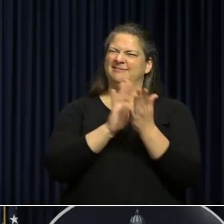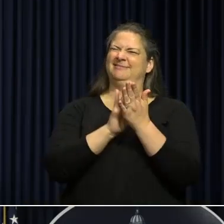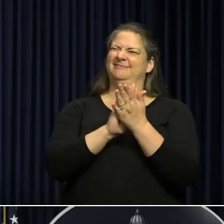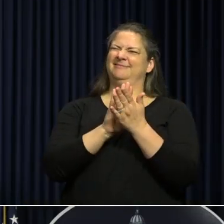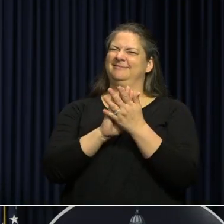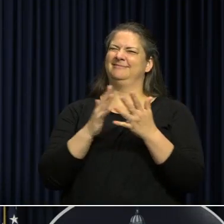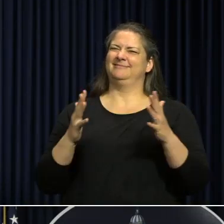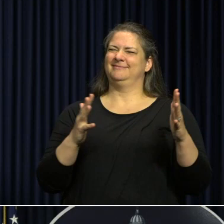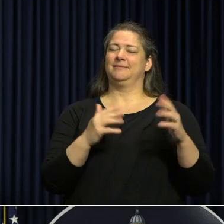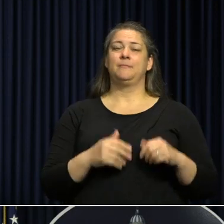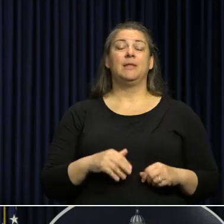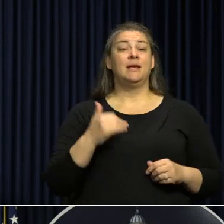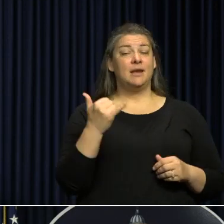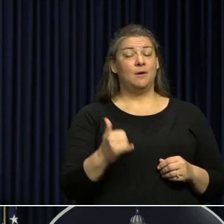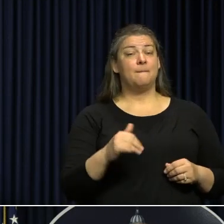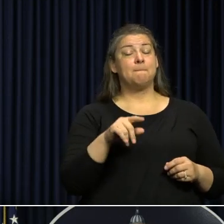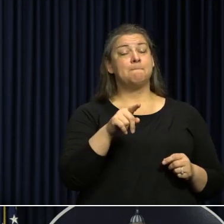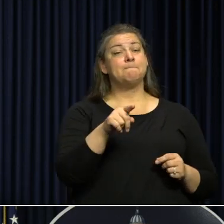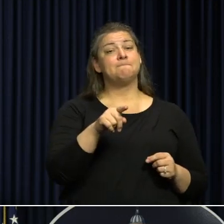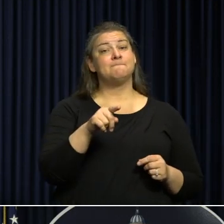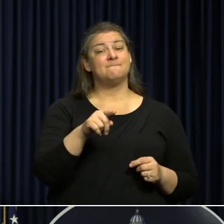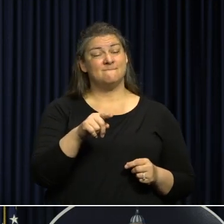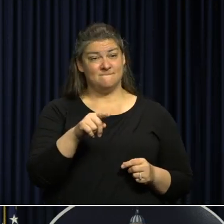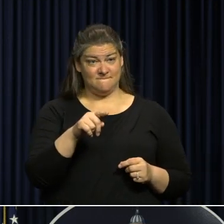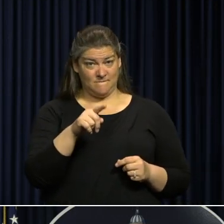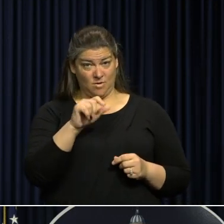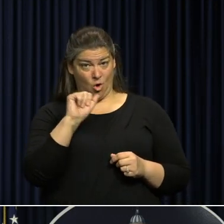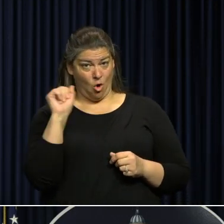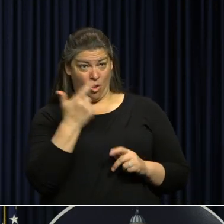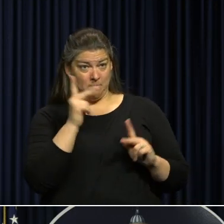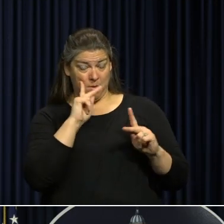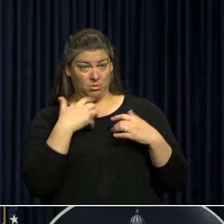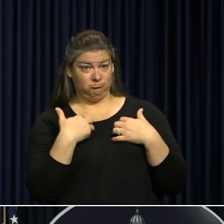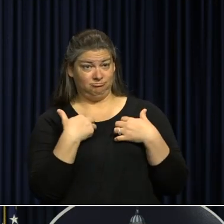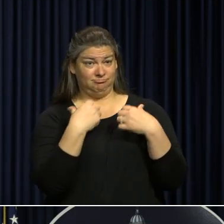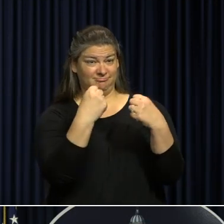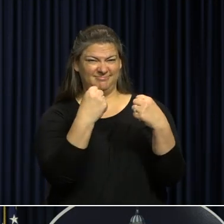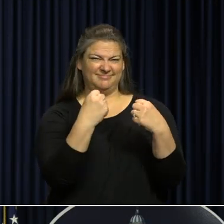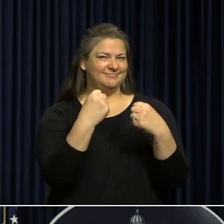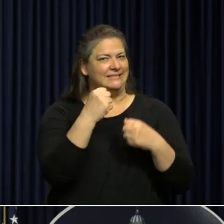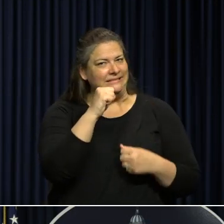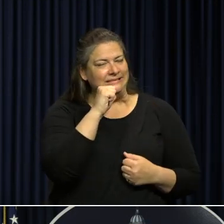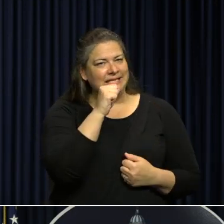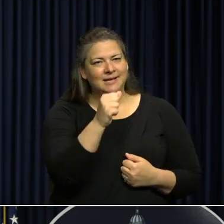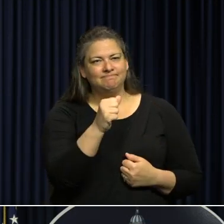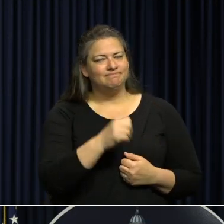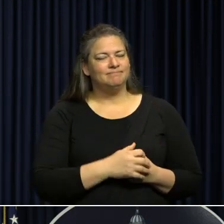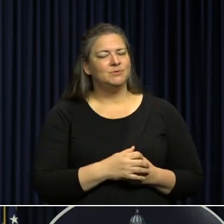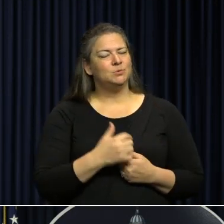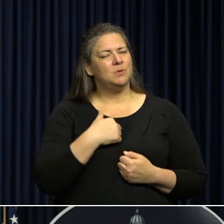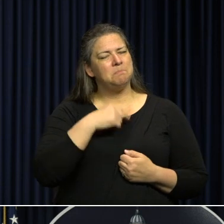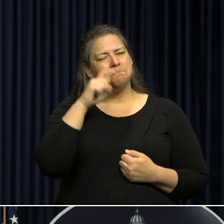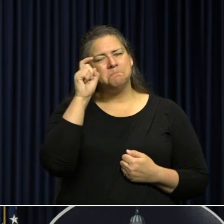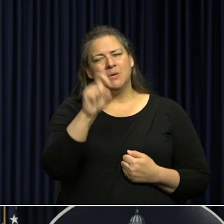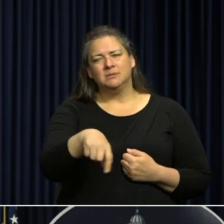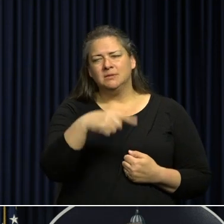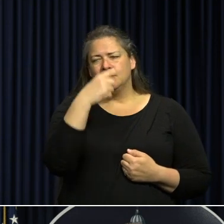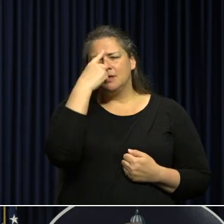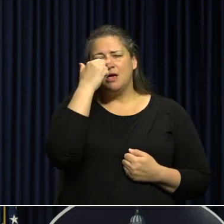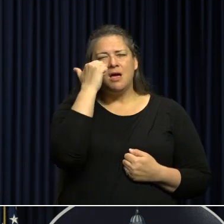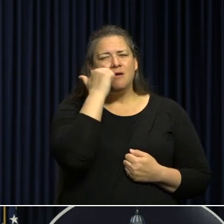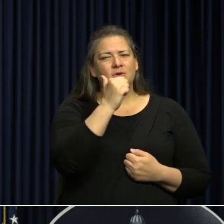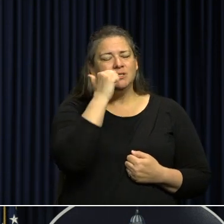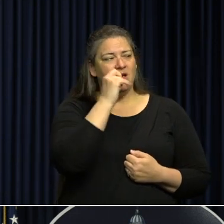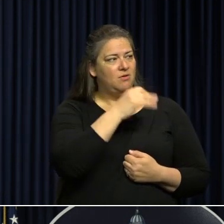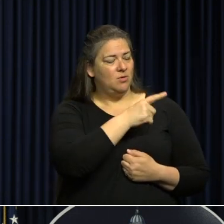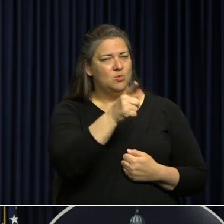Now, not everybody comes out on the other side. And so we've got to think every single day about those